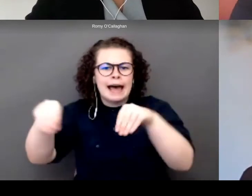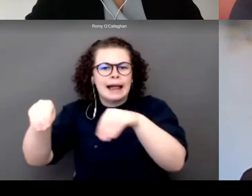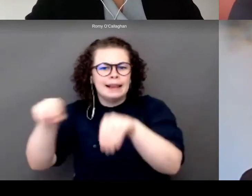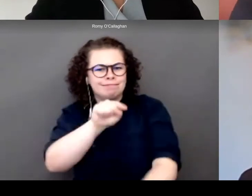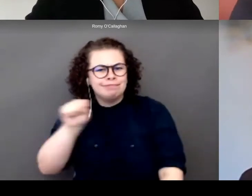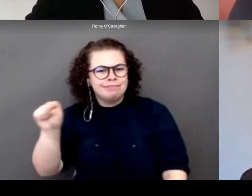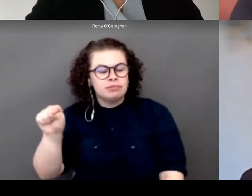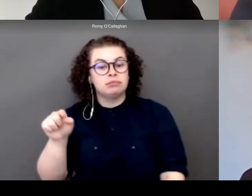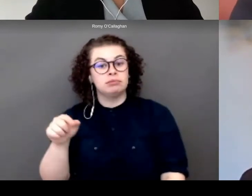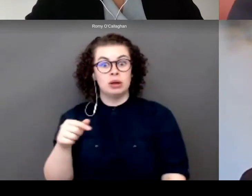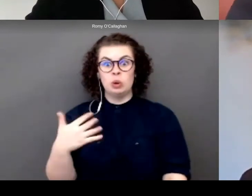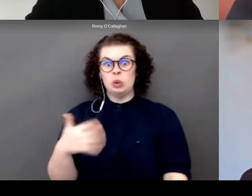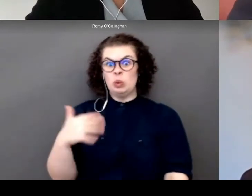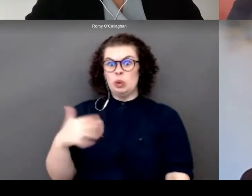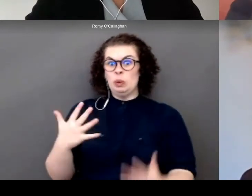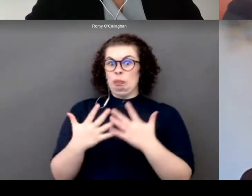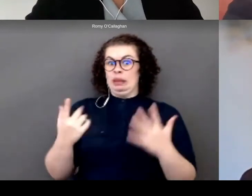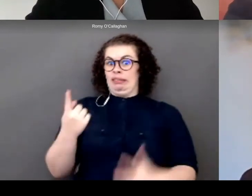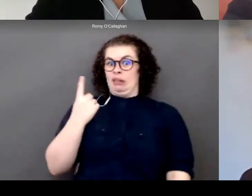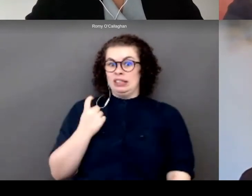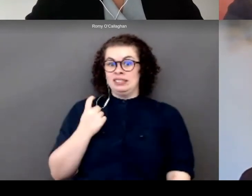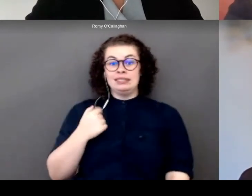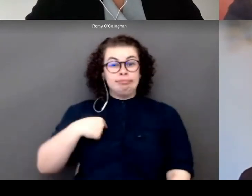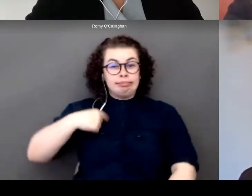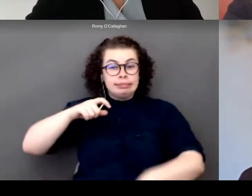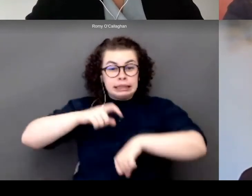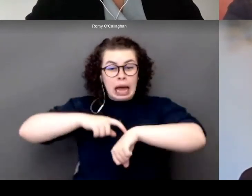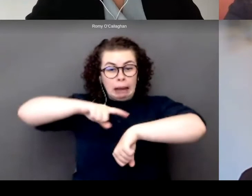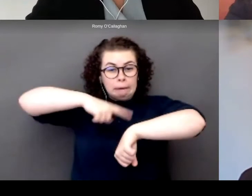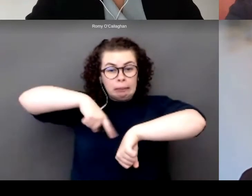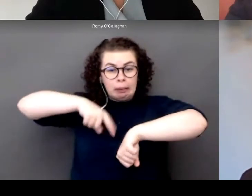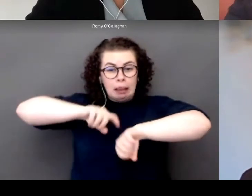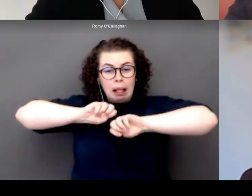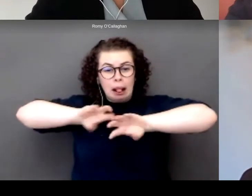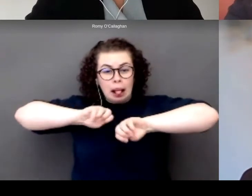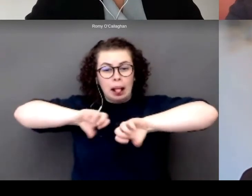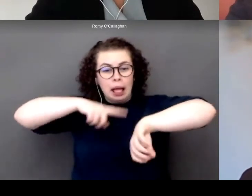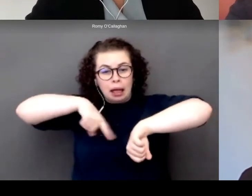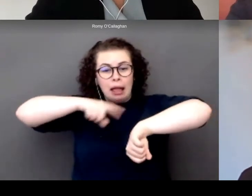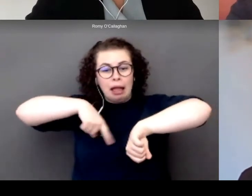this. But as the question actually referred to the demonstration in Rio of Rock, the Old